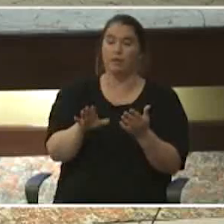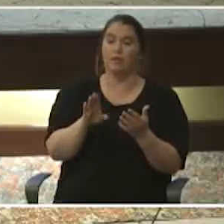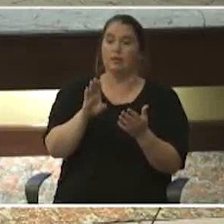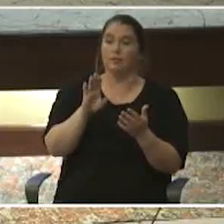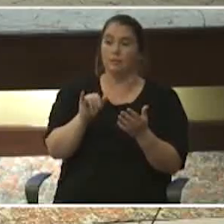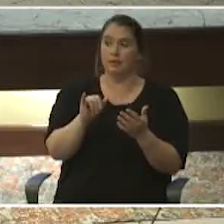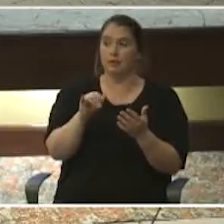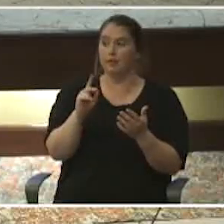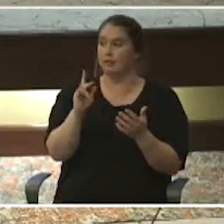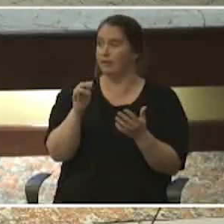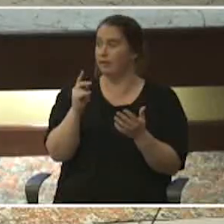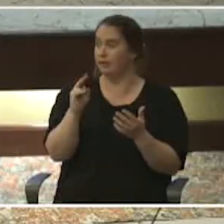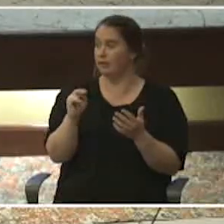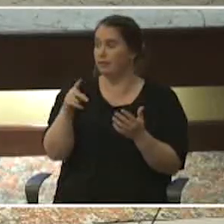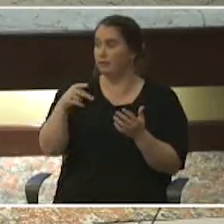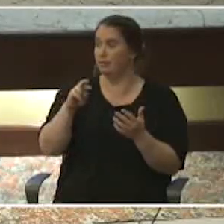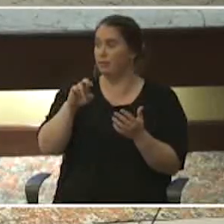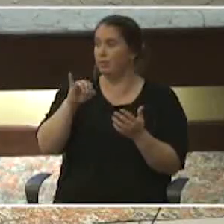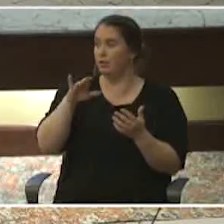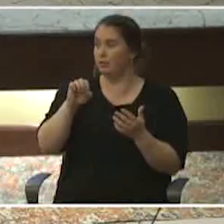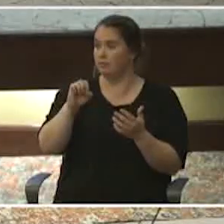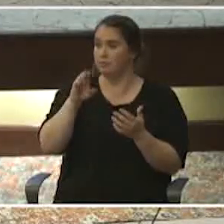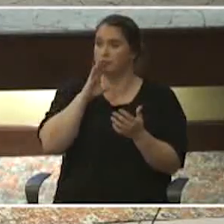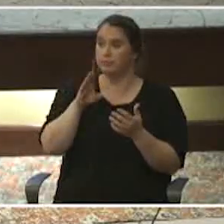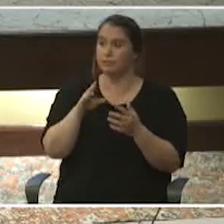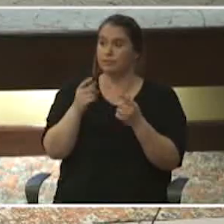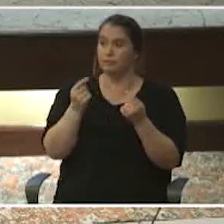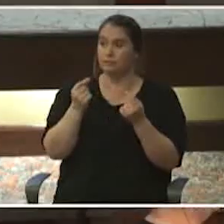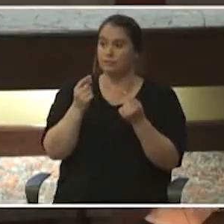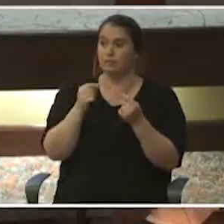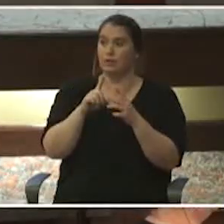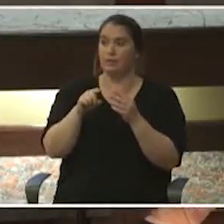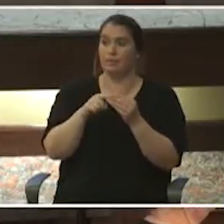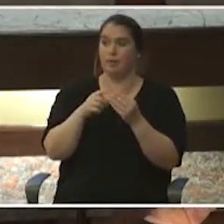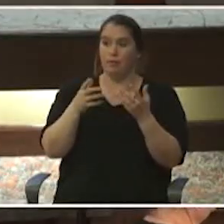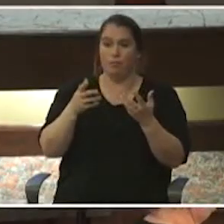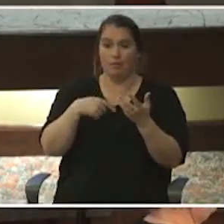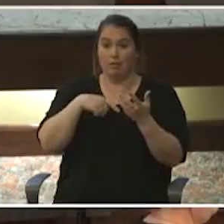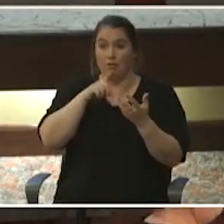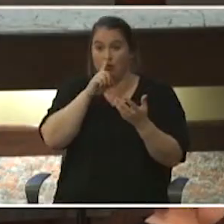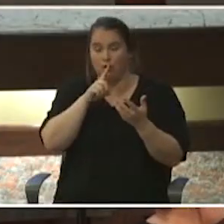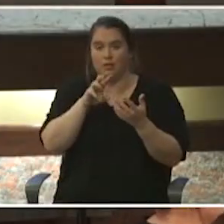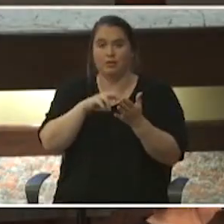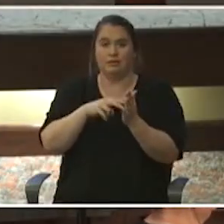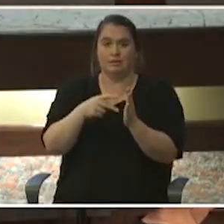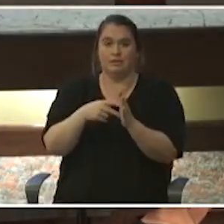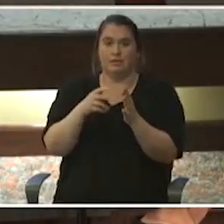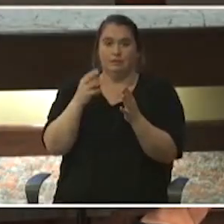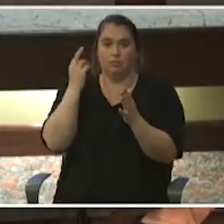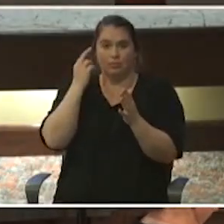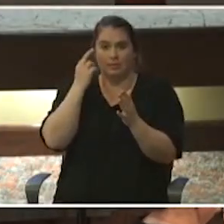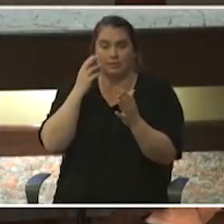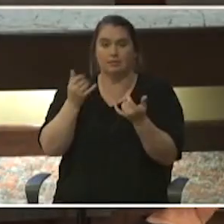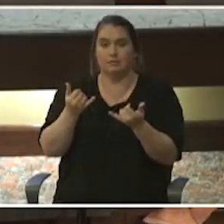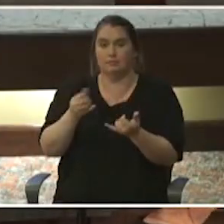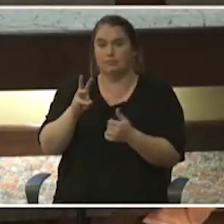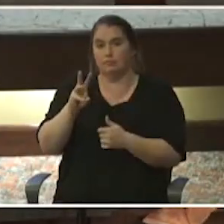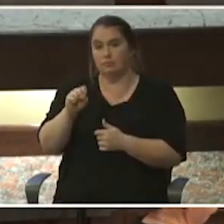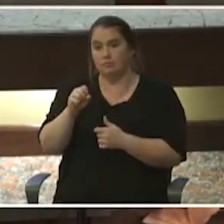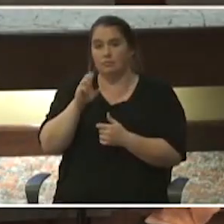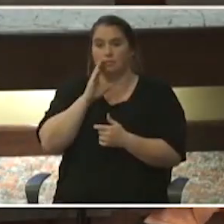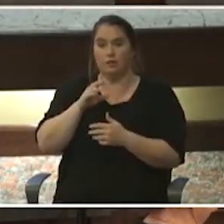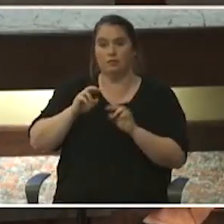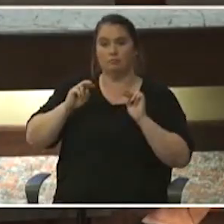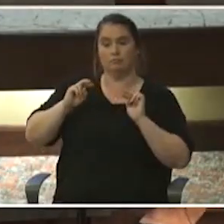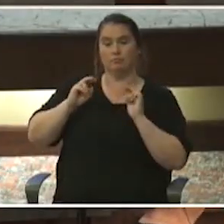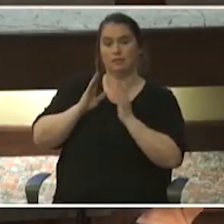by Galen Price on public facility corporations, including what they are, what their intended purpose is, and the city's role. Today's work session comes to you in